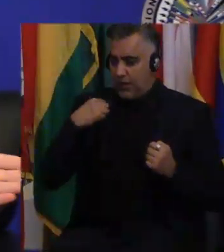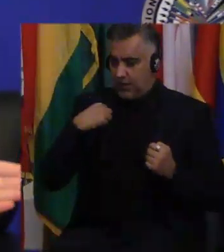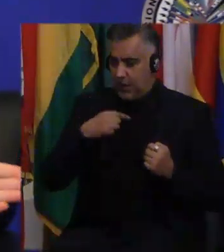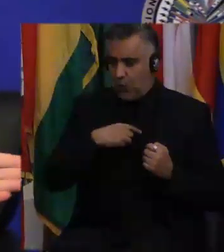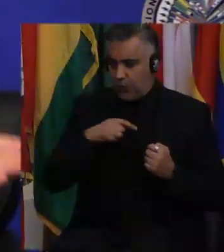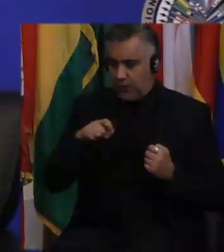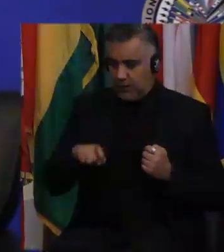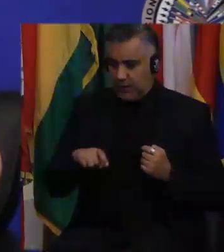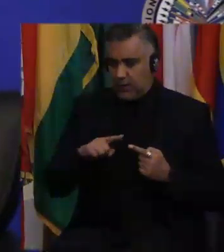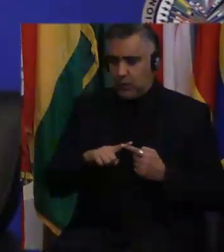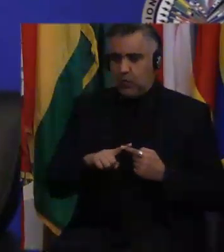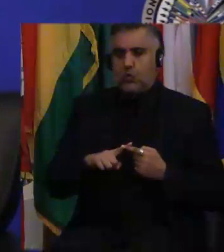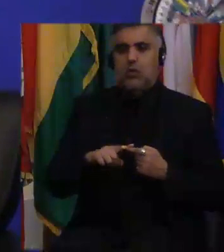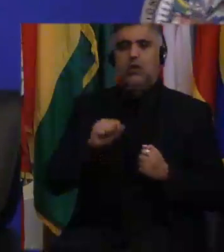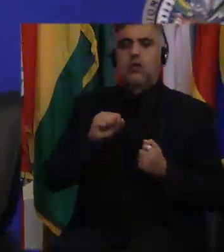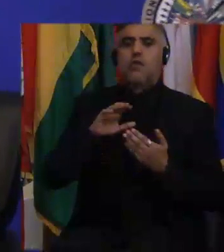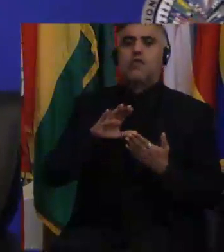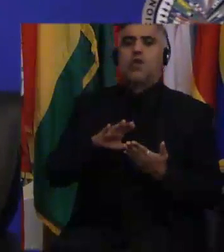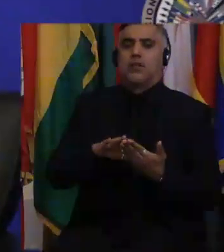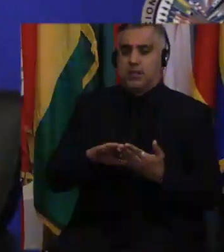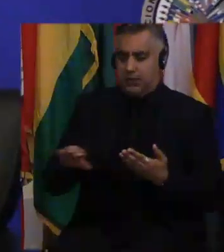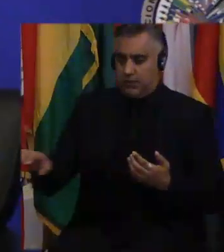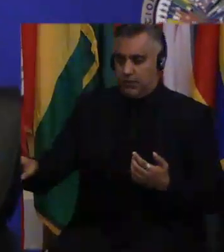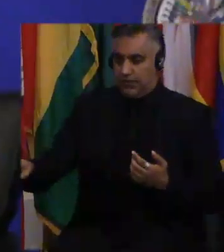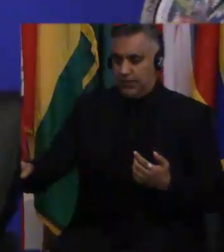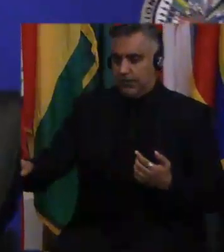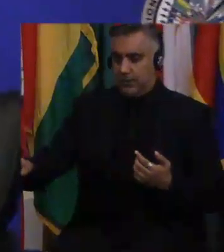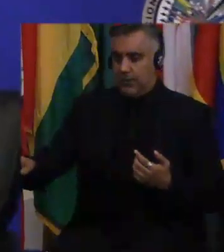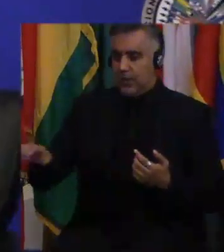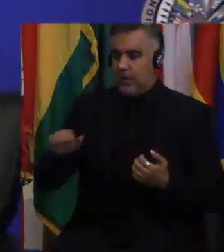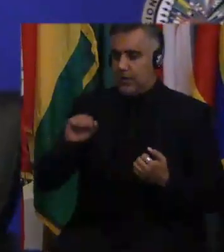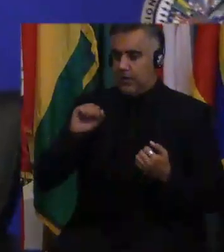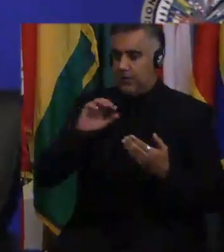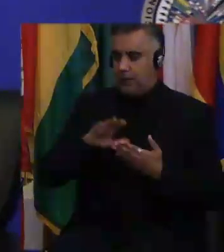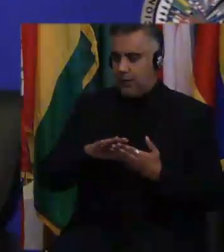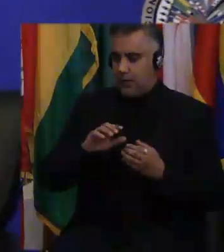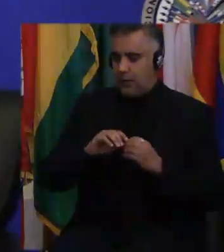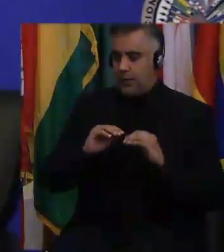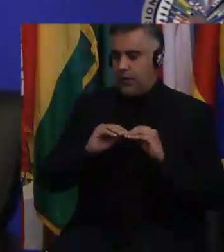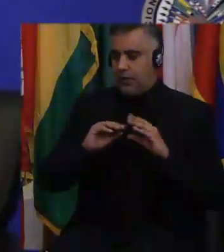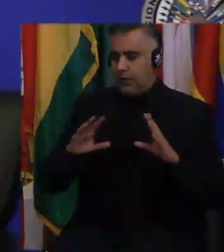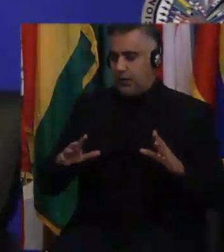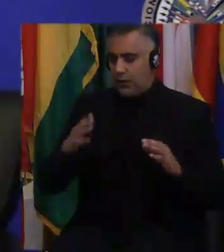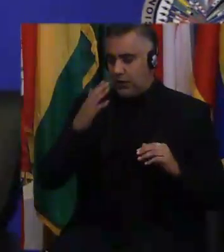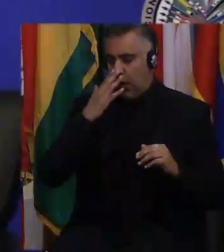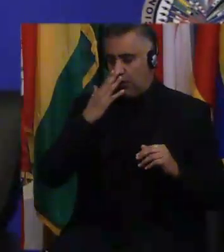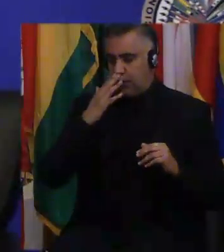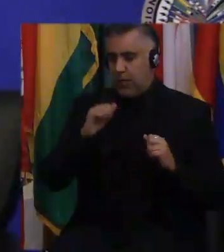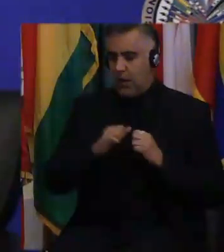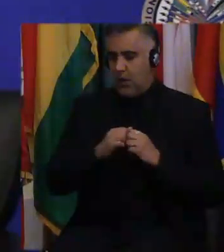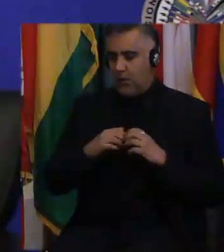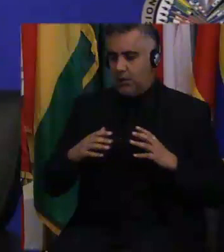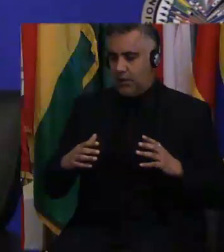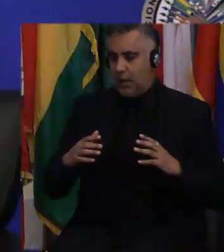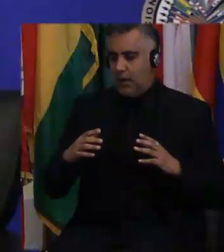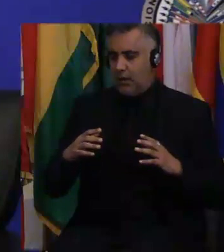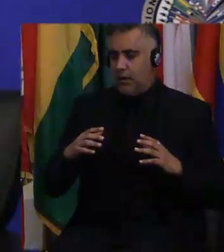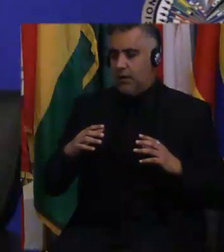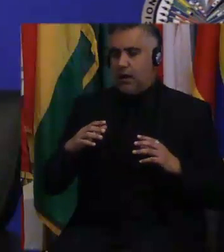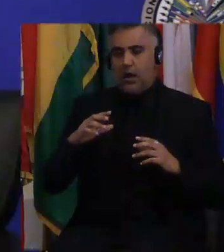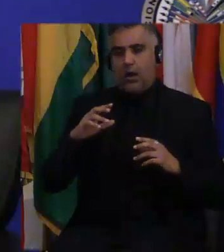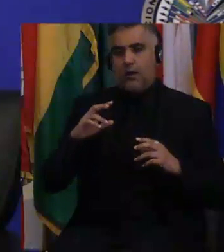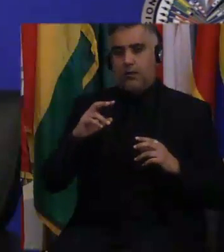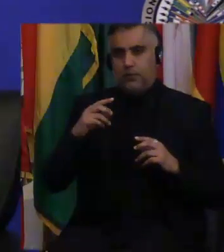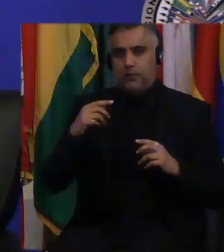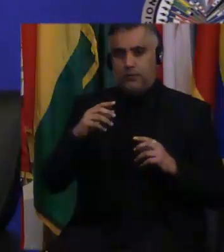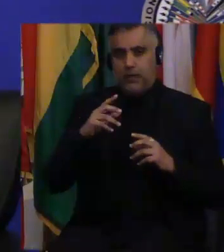to confront this with clear knowledge that without work of non-governmental